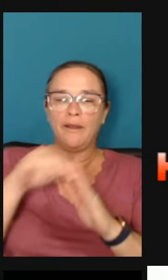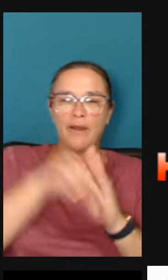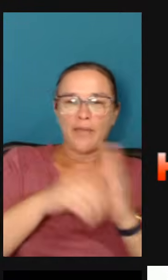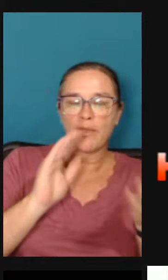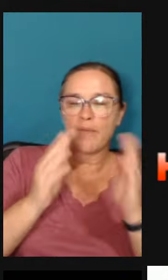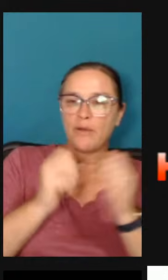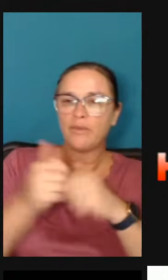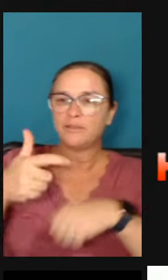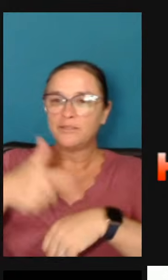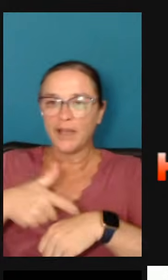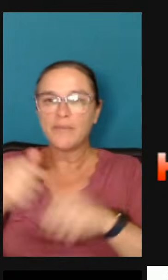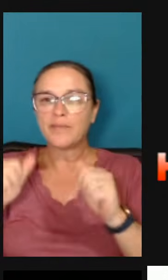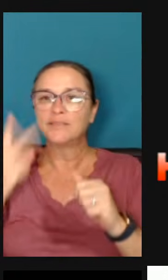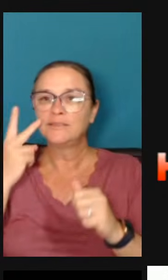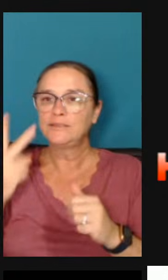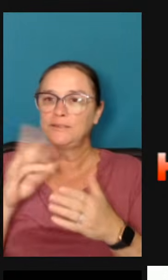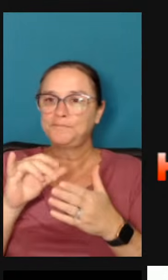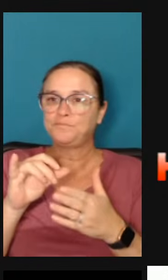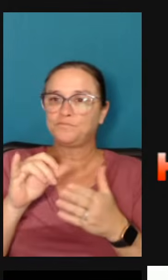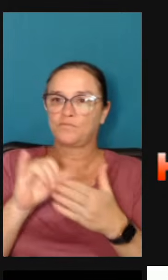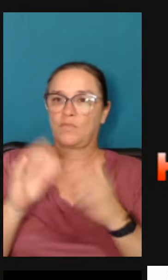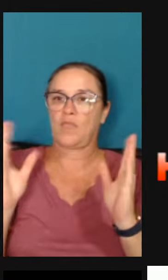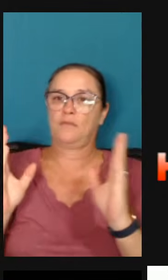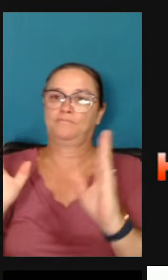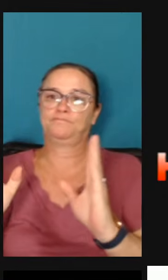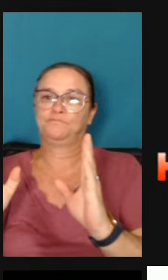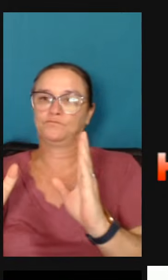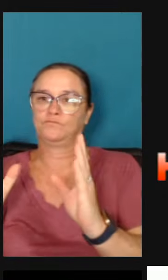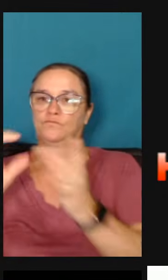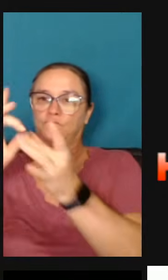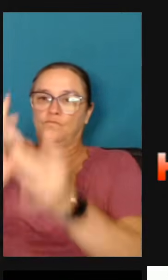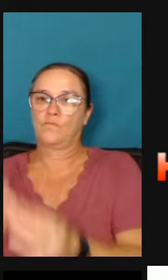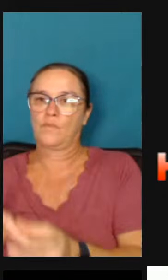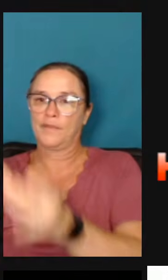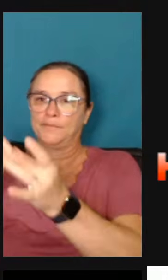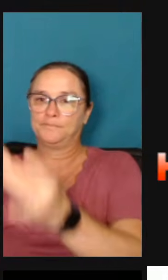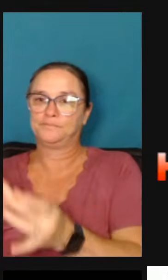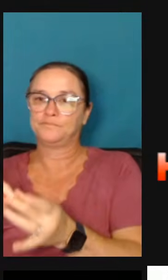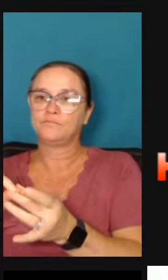can see that that block up there corresponds to this